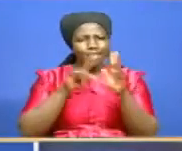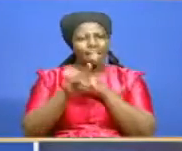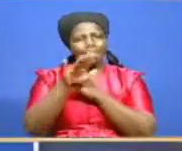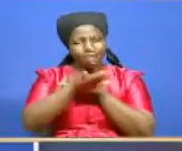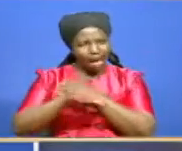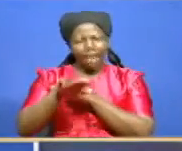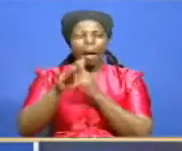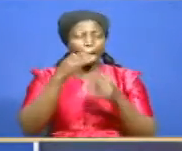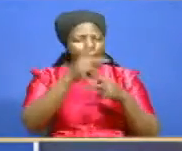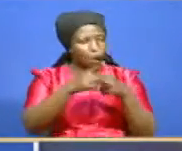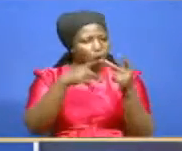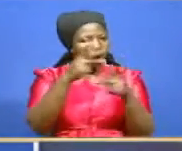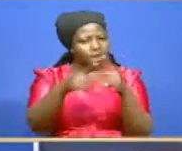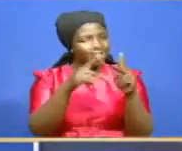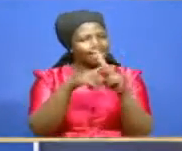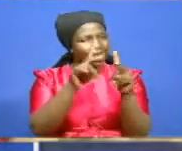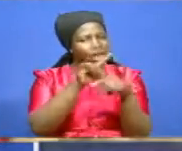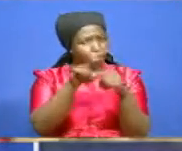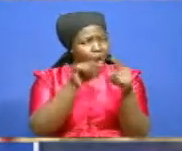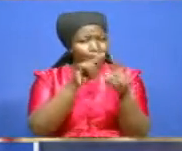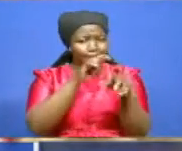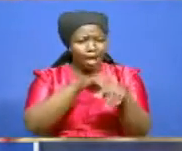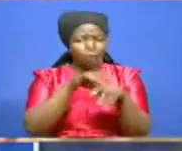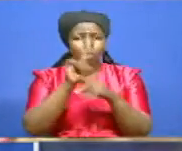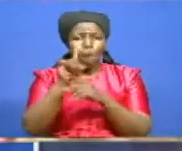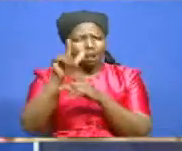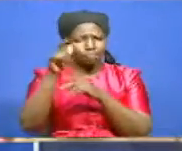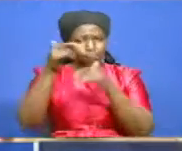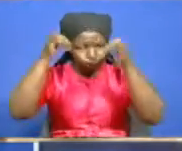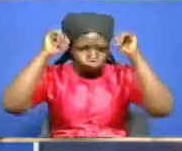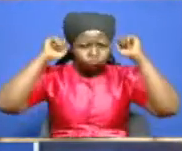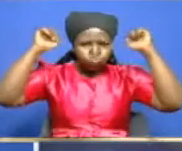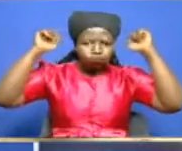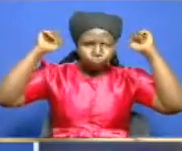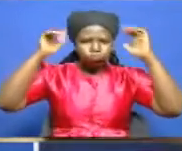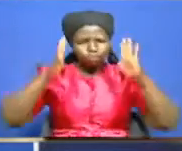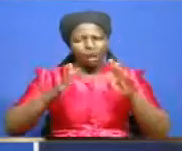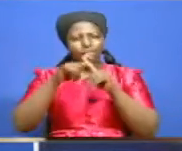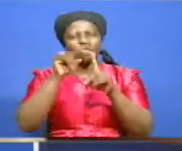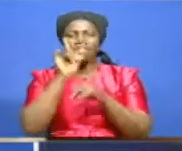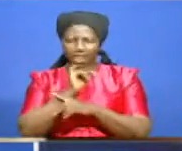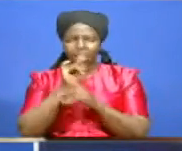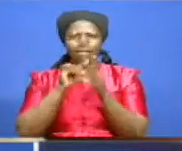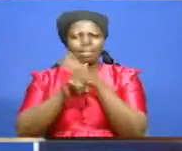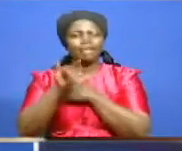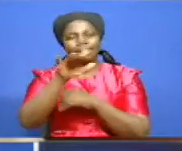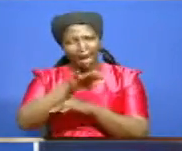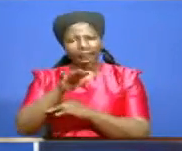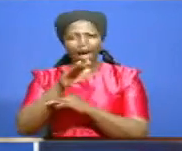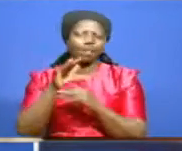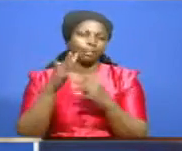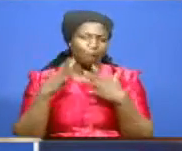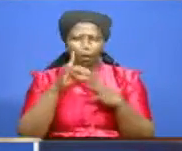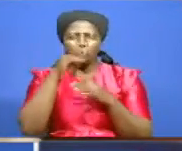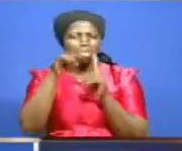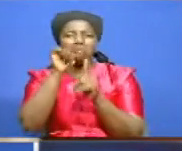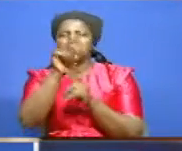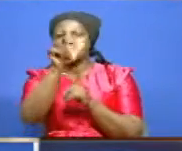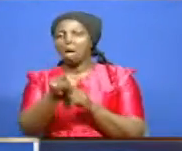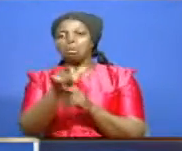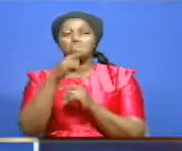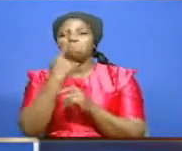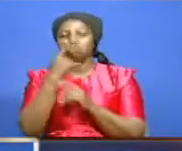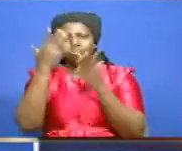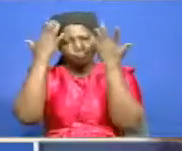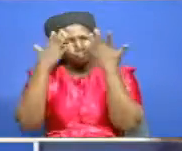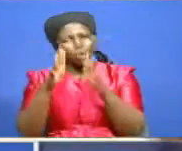was initiated after the killing of Ahada a few weeks ago in Lafei area by unknown persons, fueling intercommunal